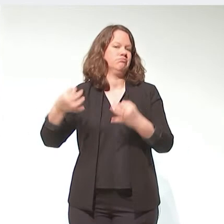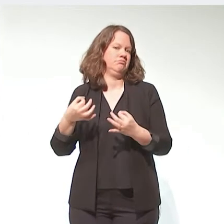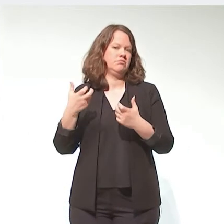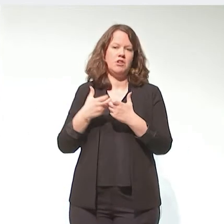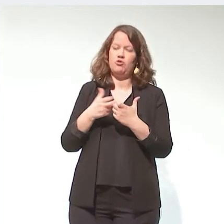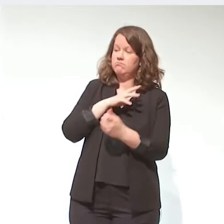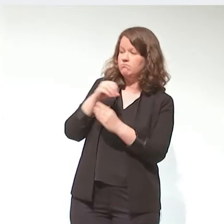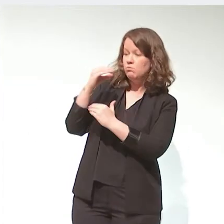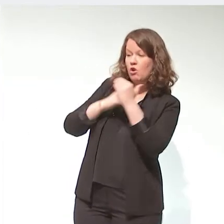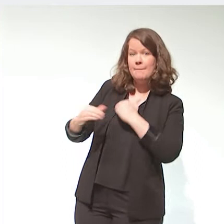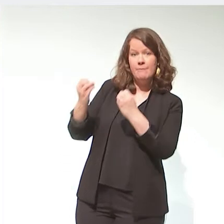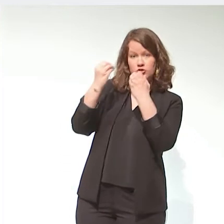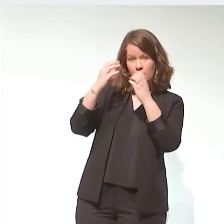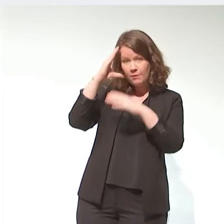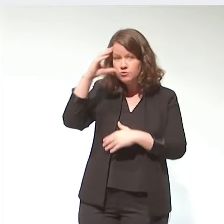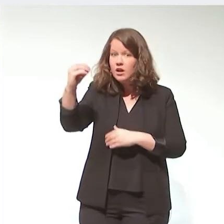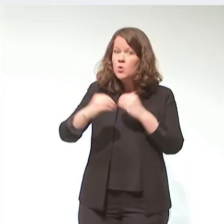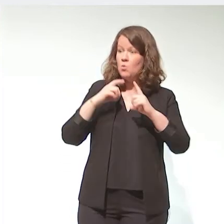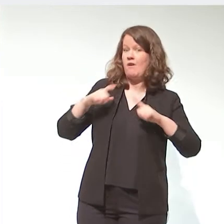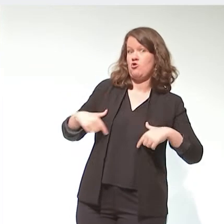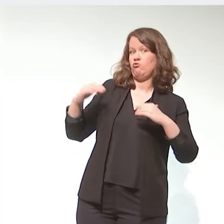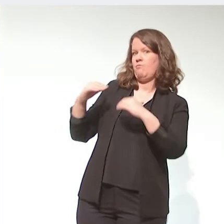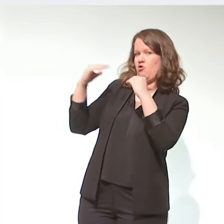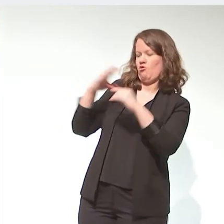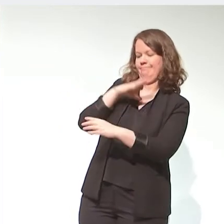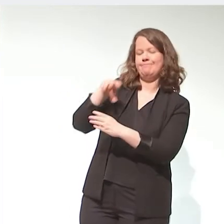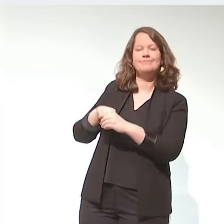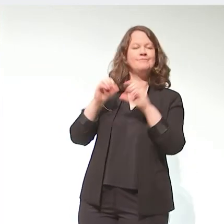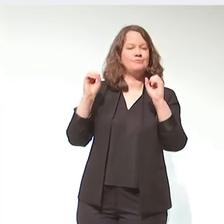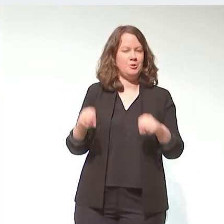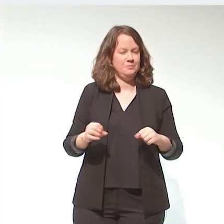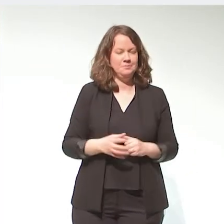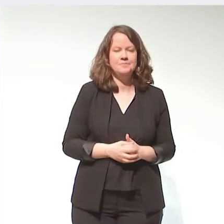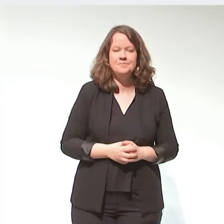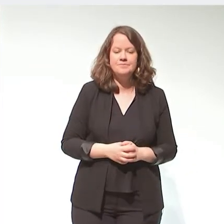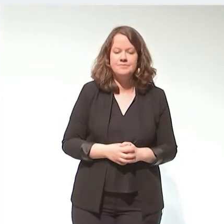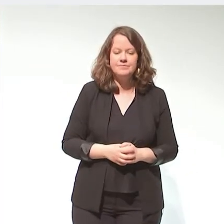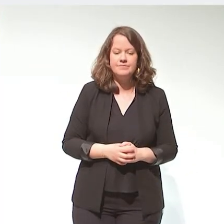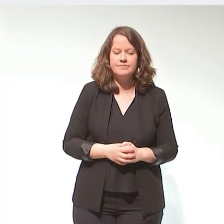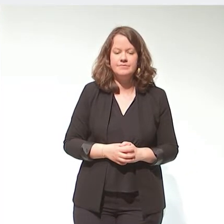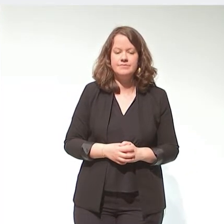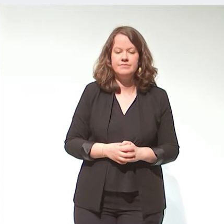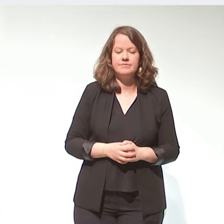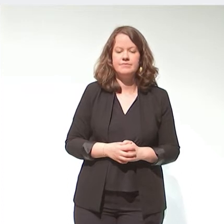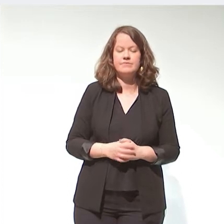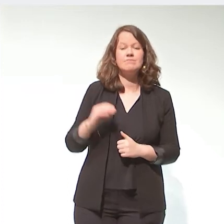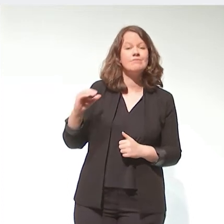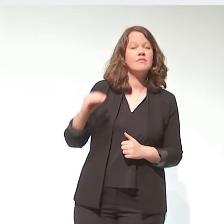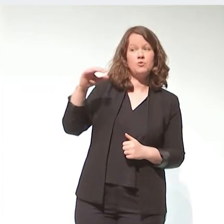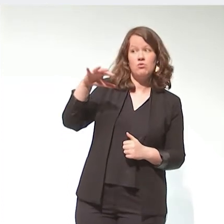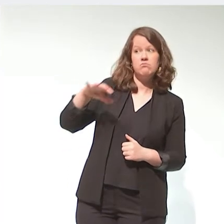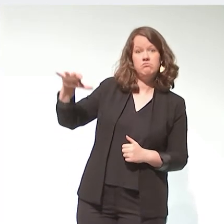education. And lastly, it also brings people from all walks of life together, and it creates spaces